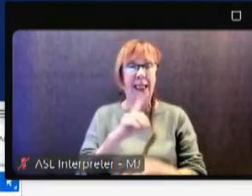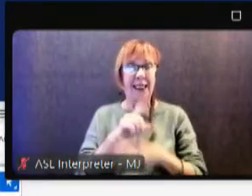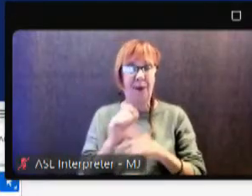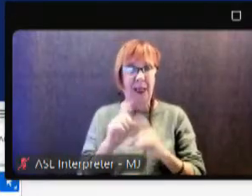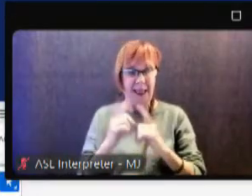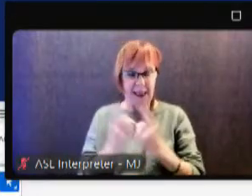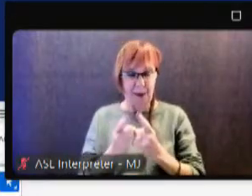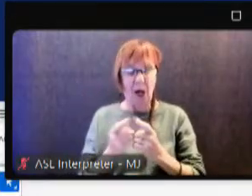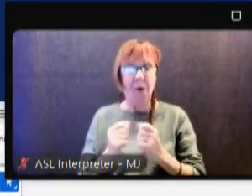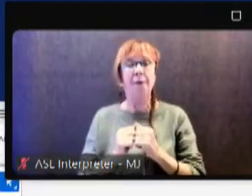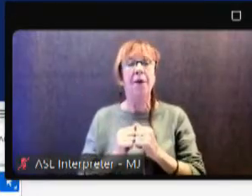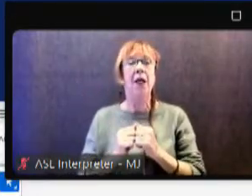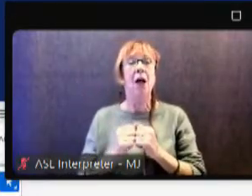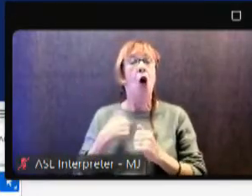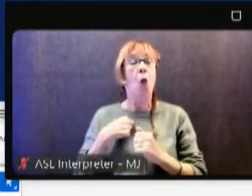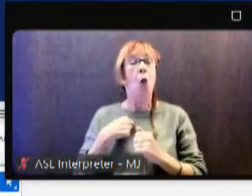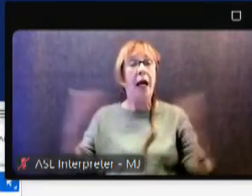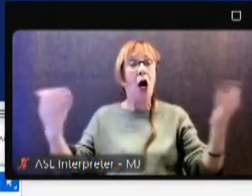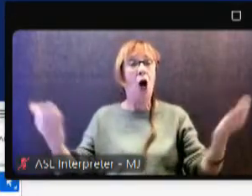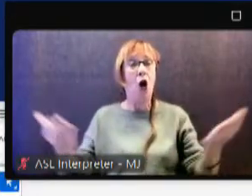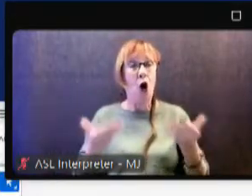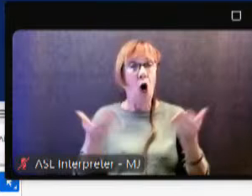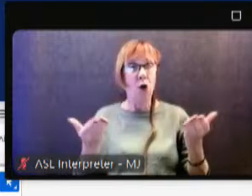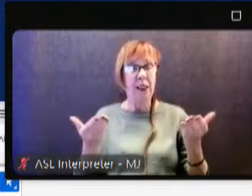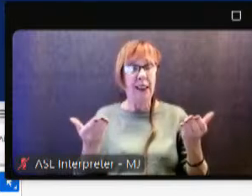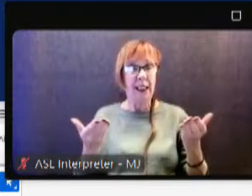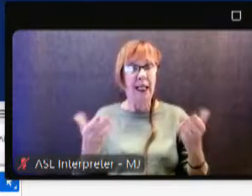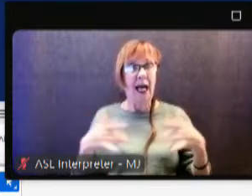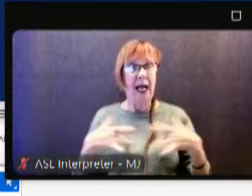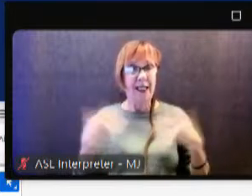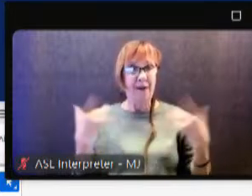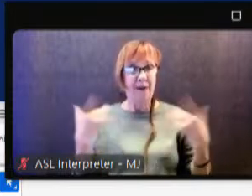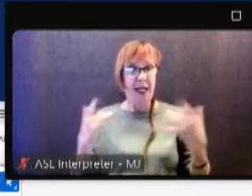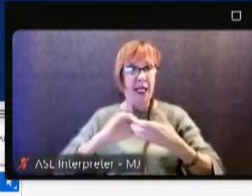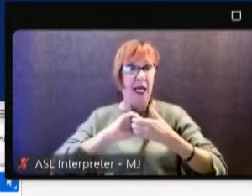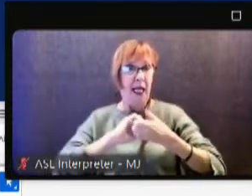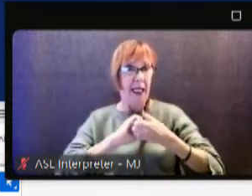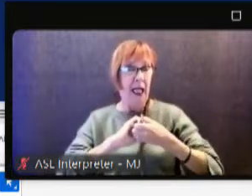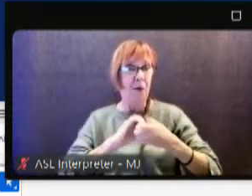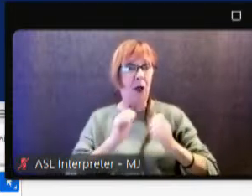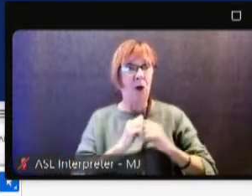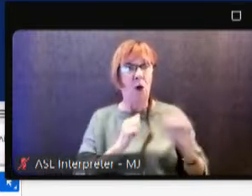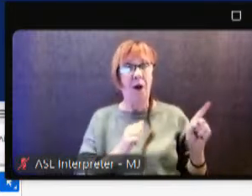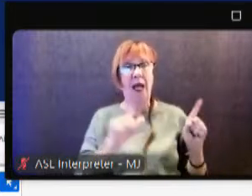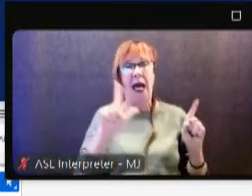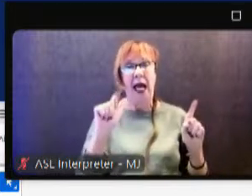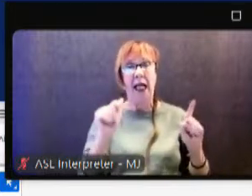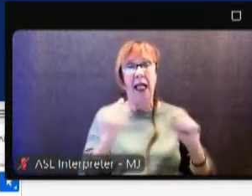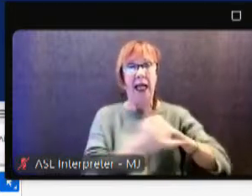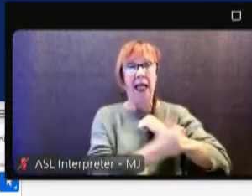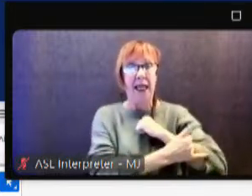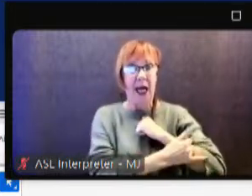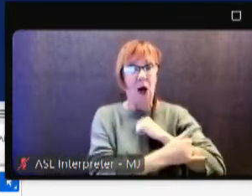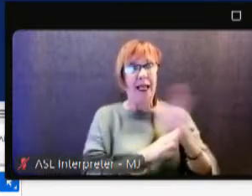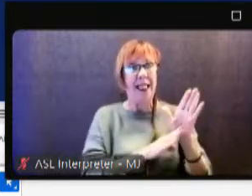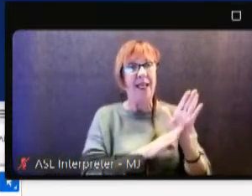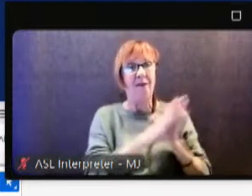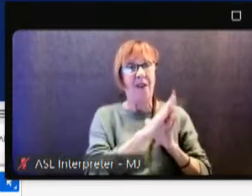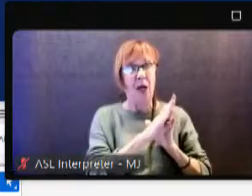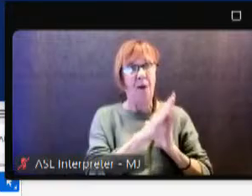we are hosting an upcoming event in collaboration with Los Angeles County Development Authority